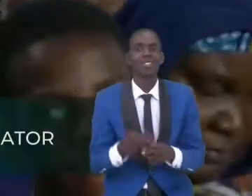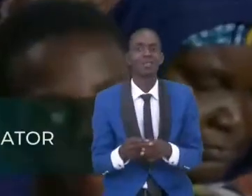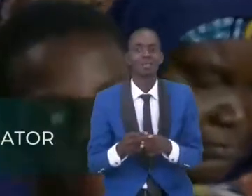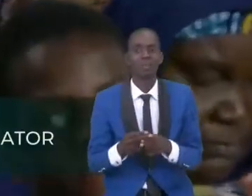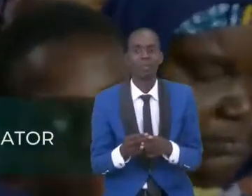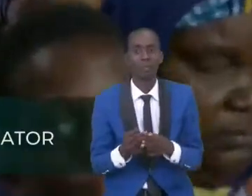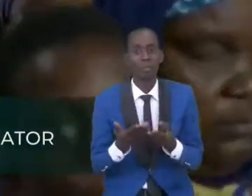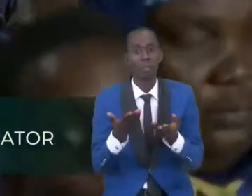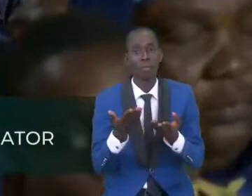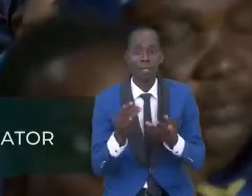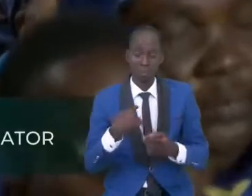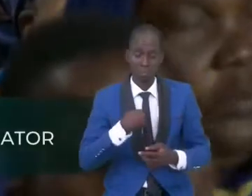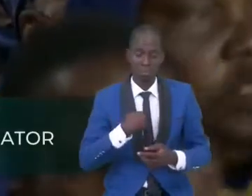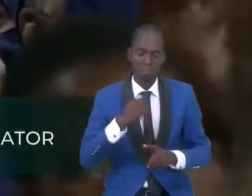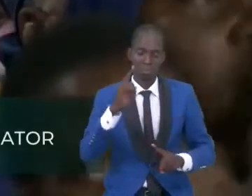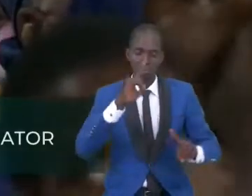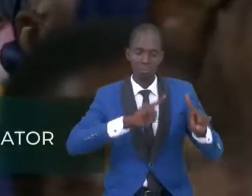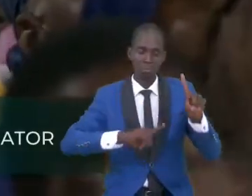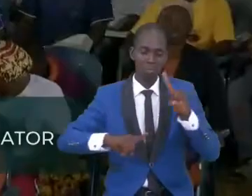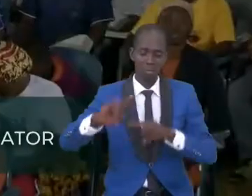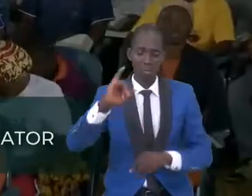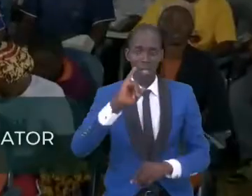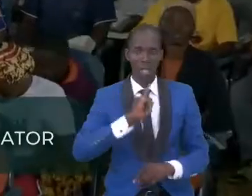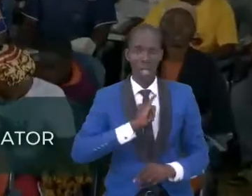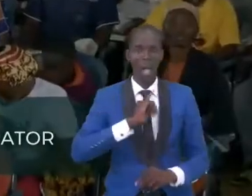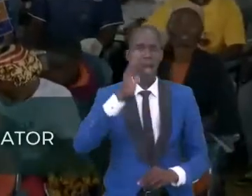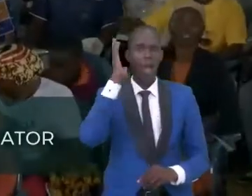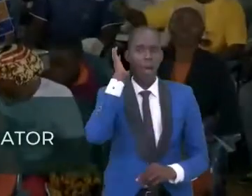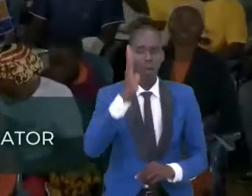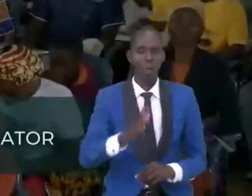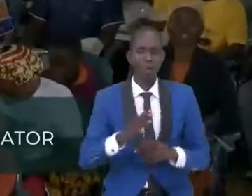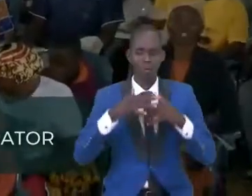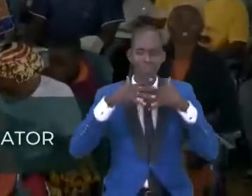Amen. I will smile.